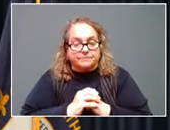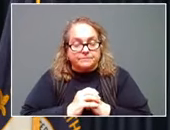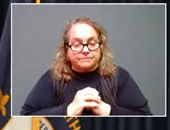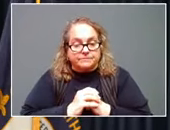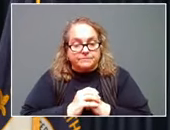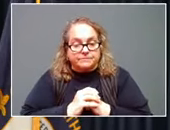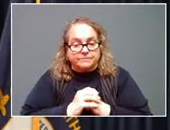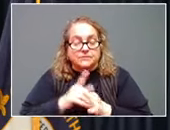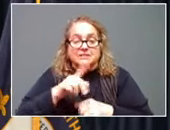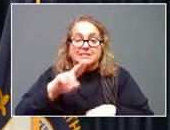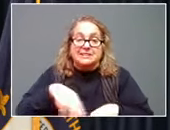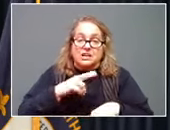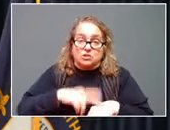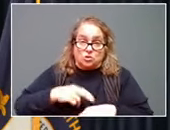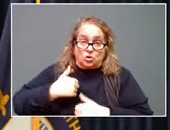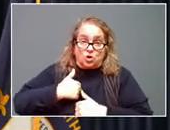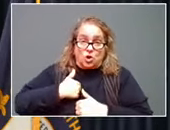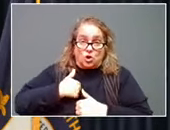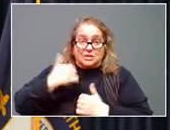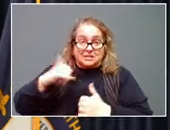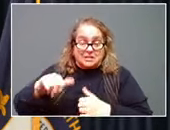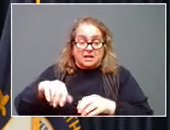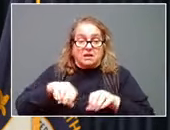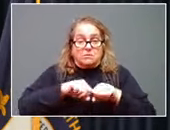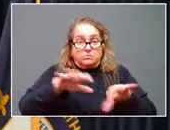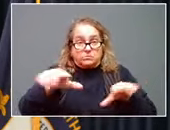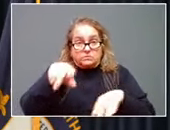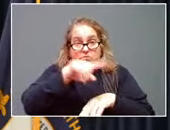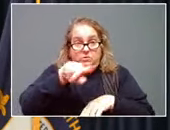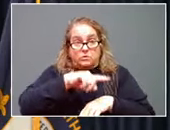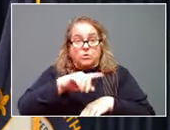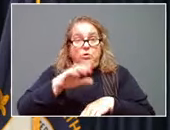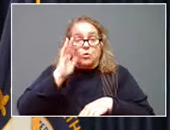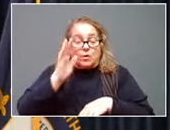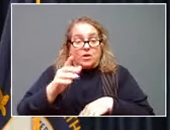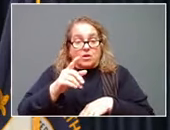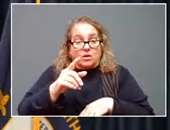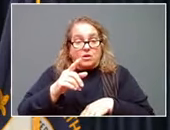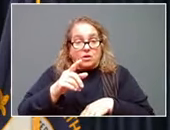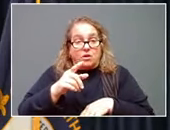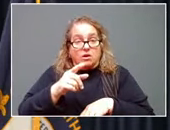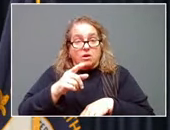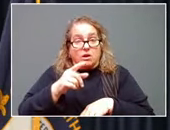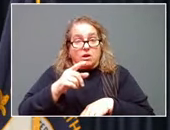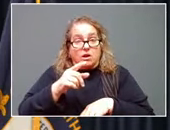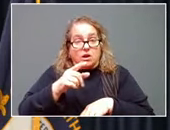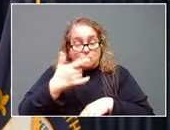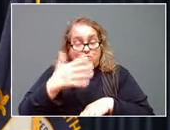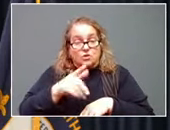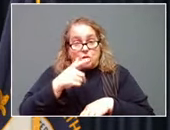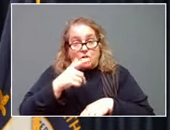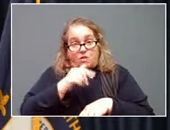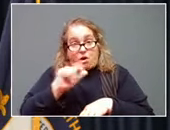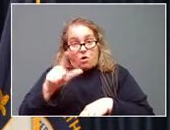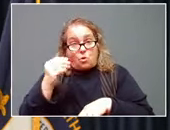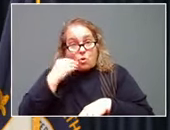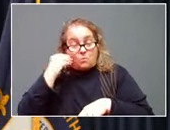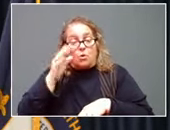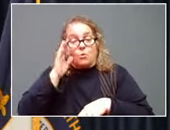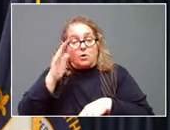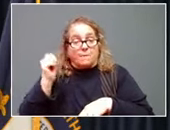be pulled out somewhat? Are we anticipating the numbers could go back up since that follows case numbers? And then details on the